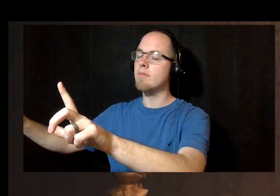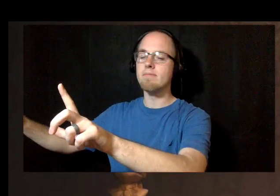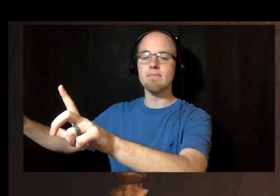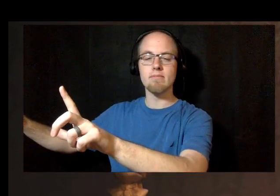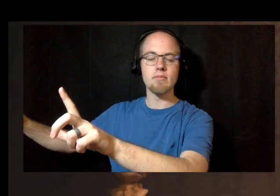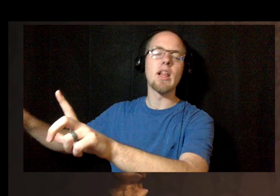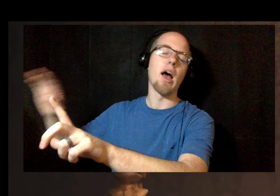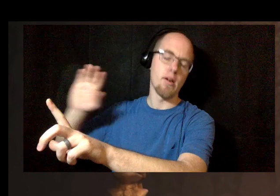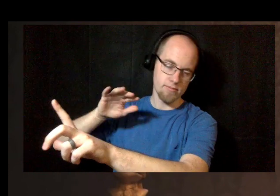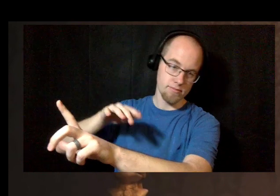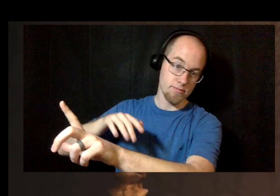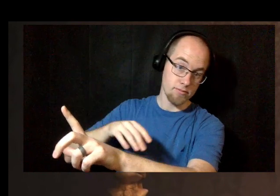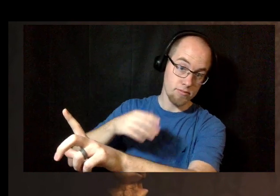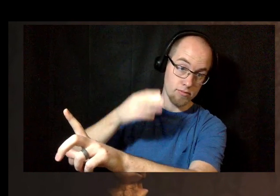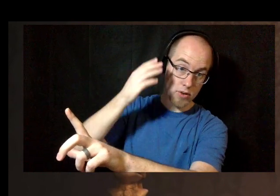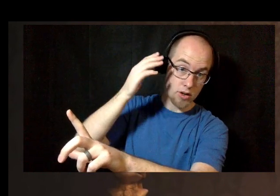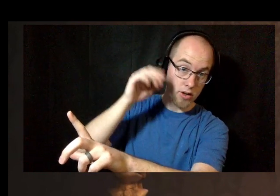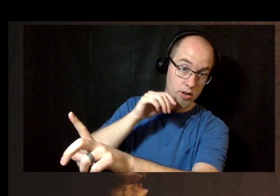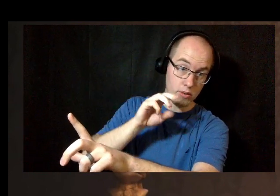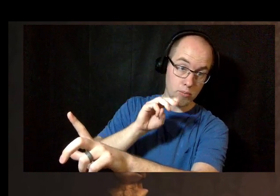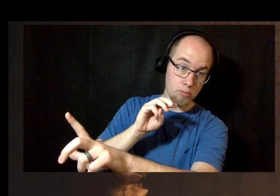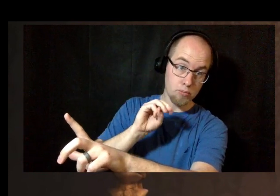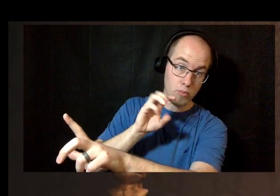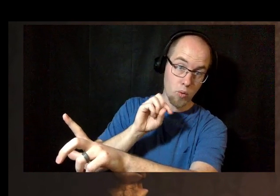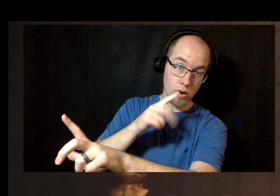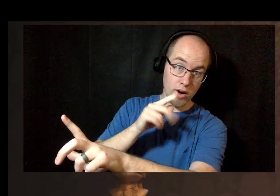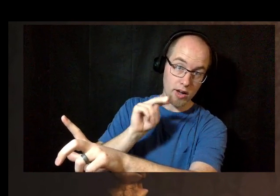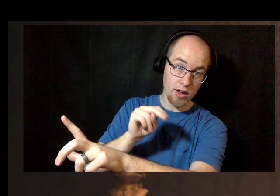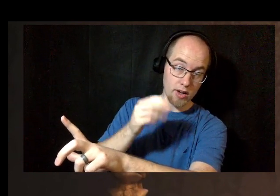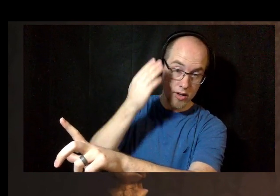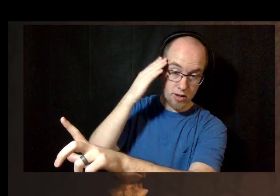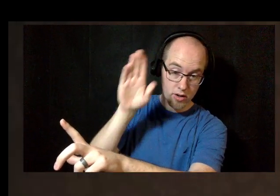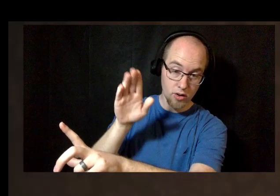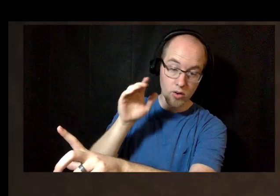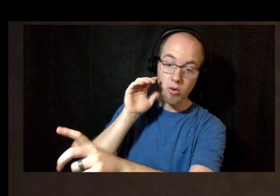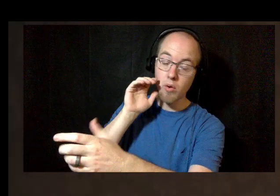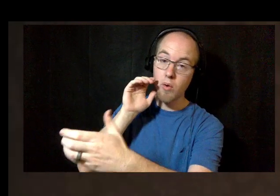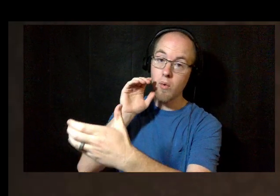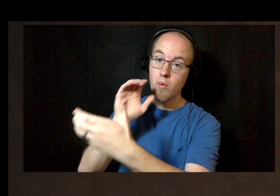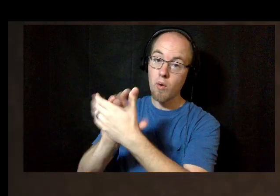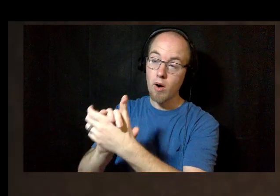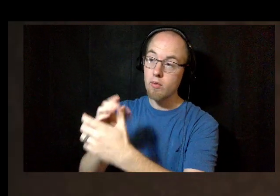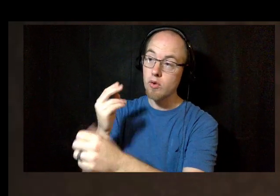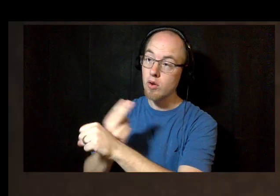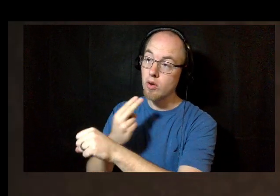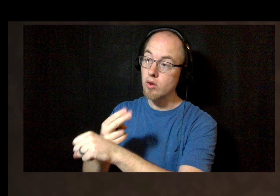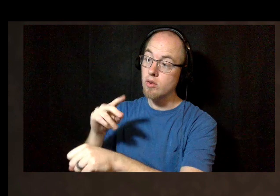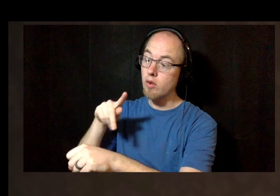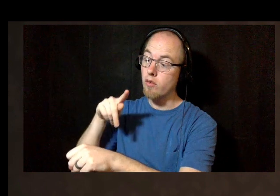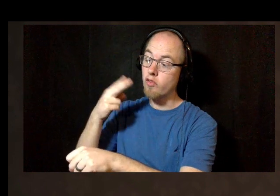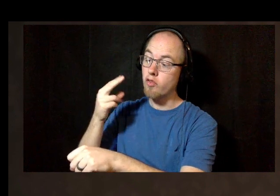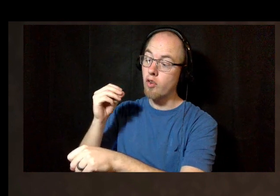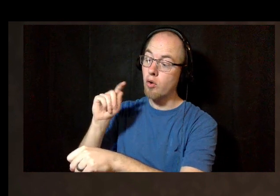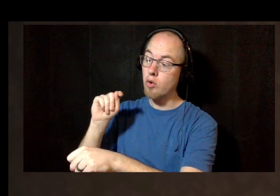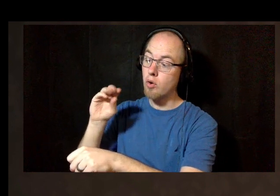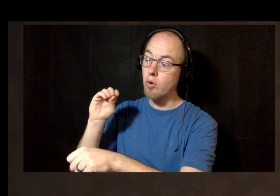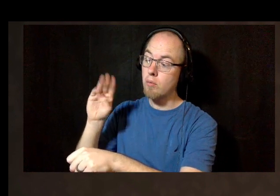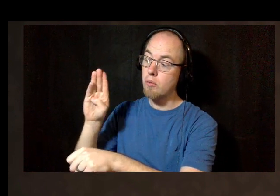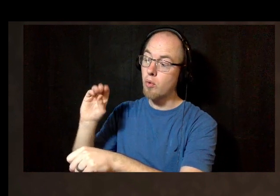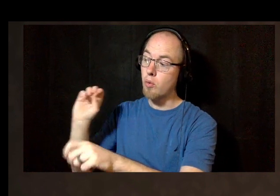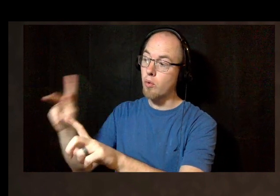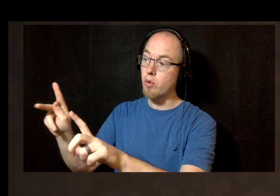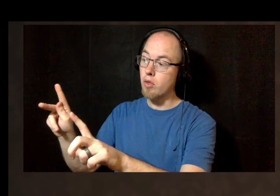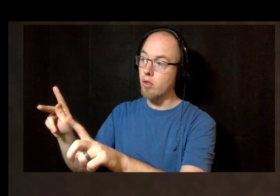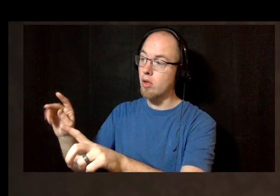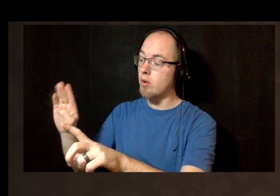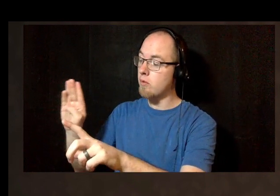Now, what Morgan doesn't realise is that his wife has been using the photo booth app on that particular